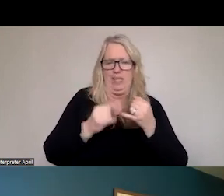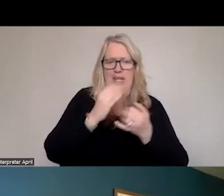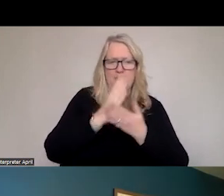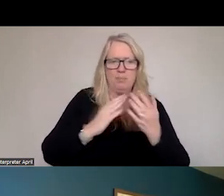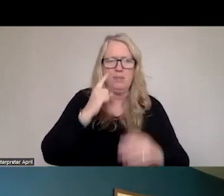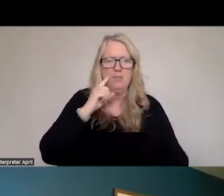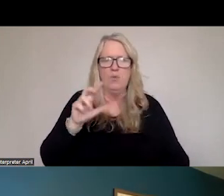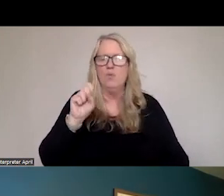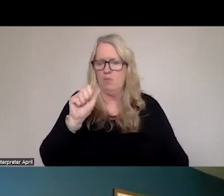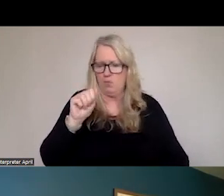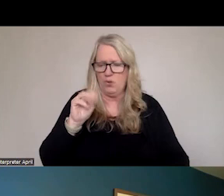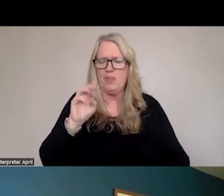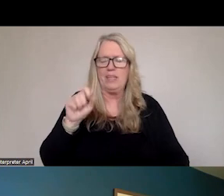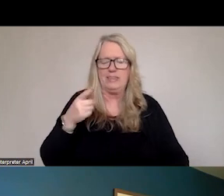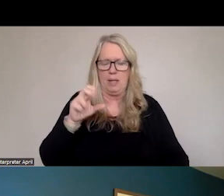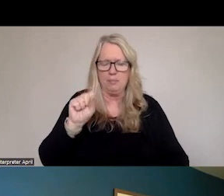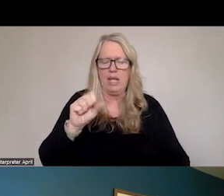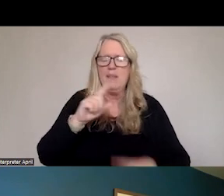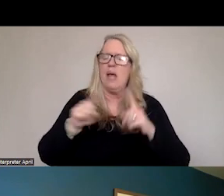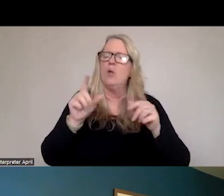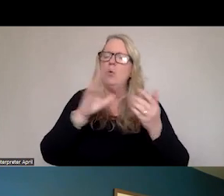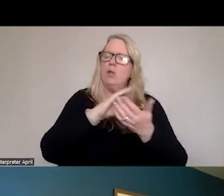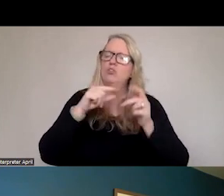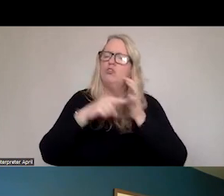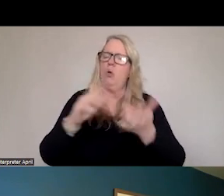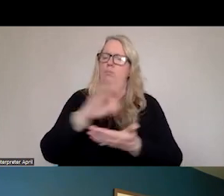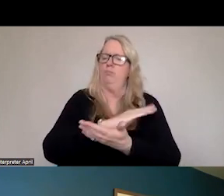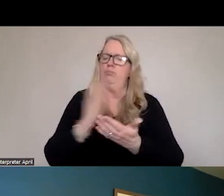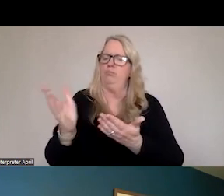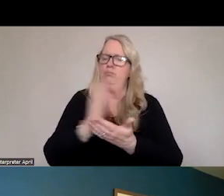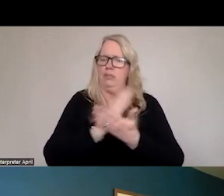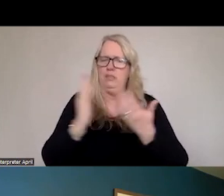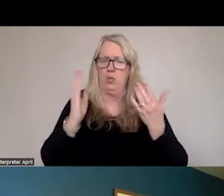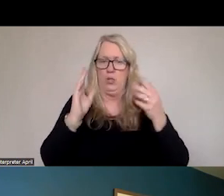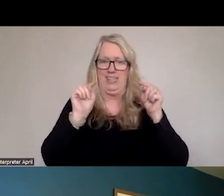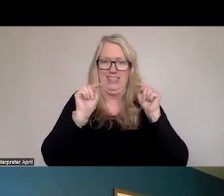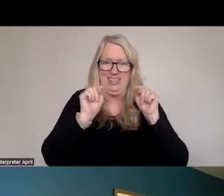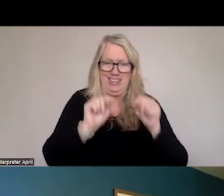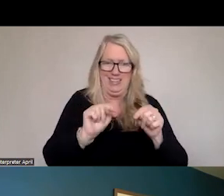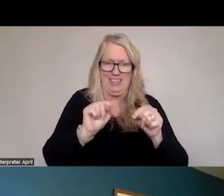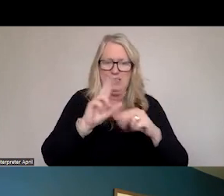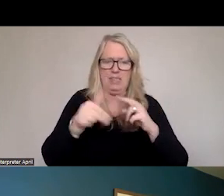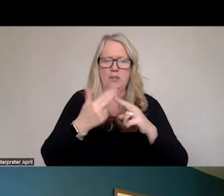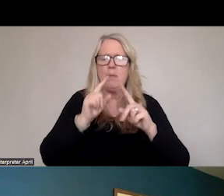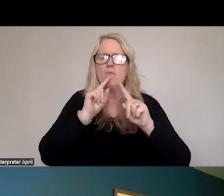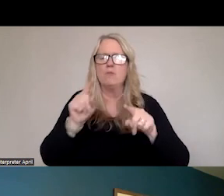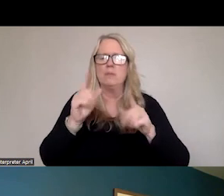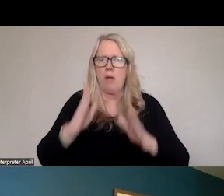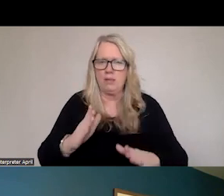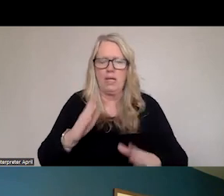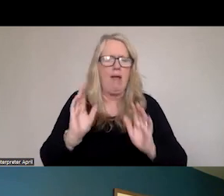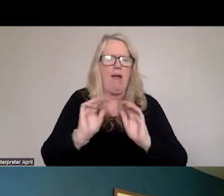document, which goes through the full continuum. This is the part that's about responding, right? And what